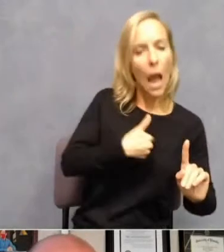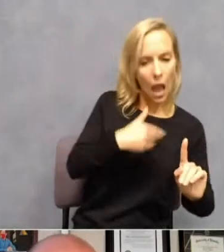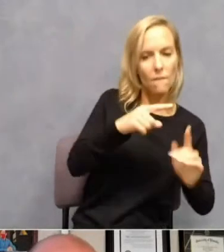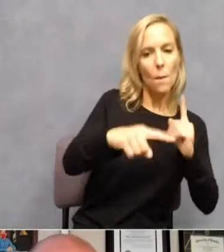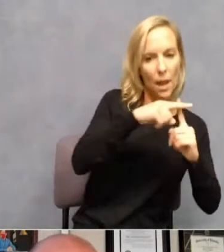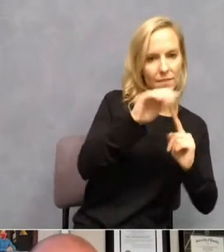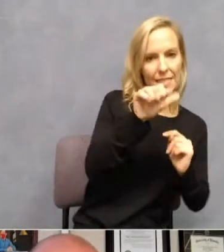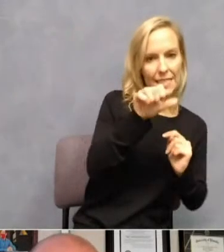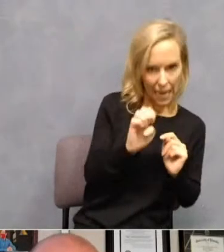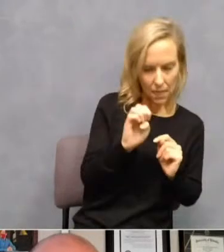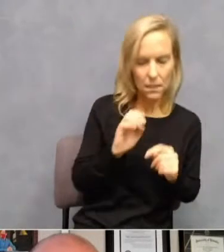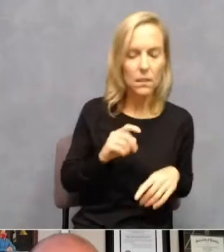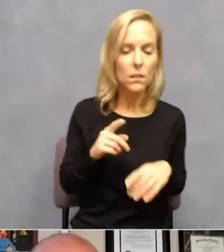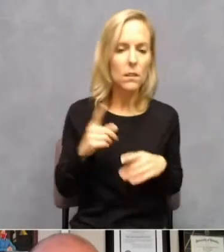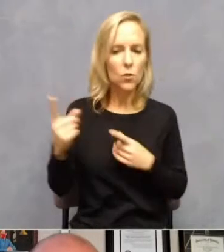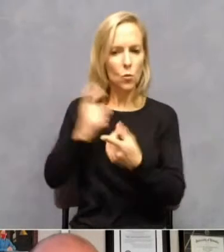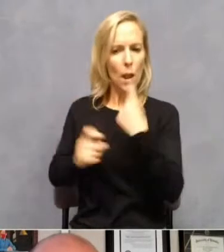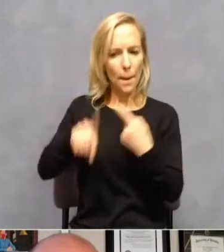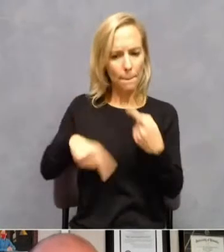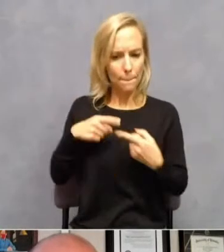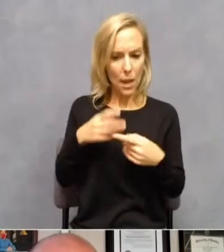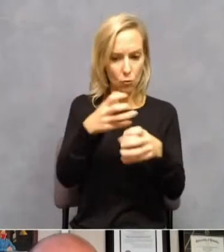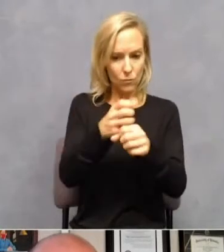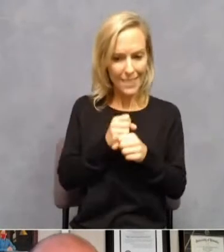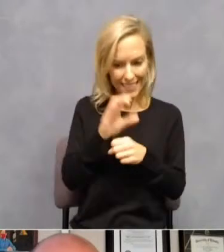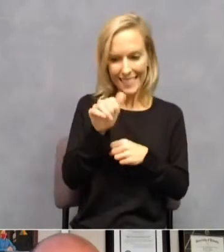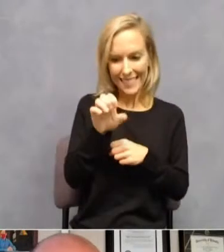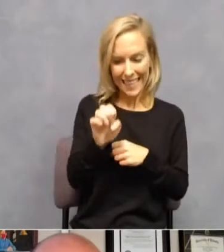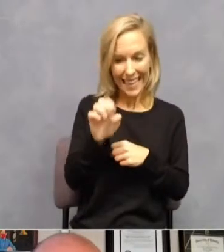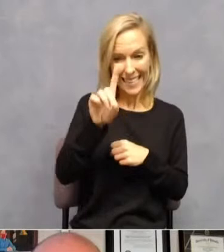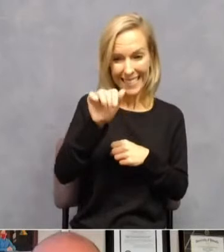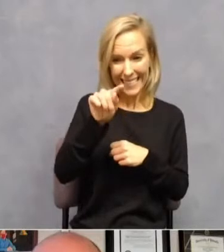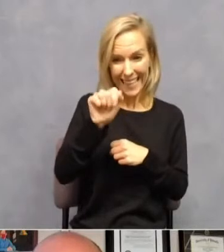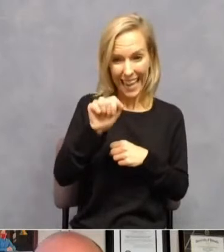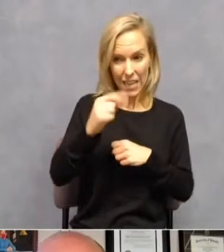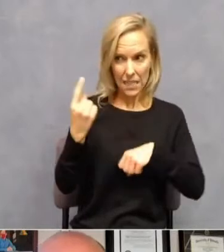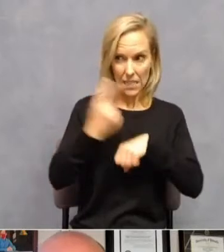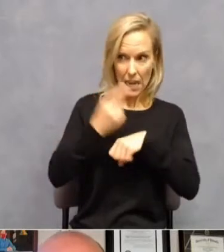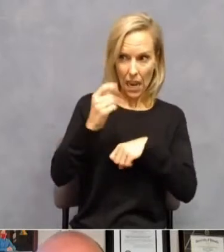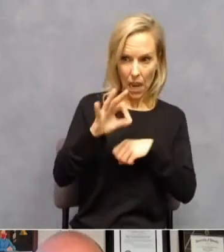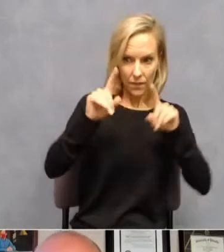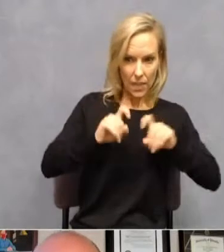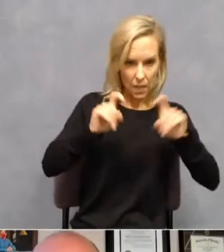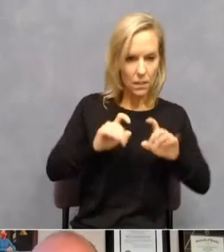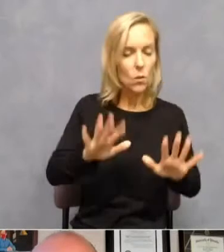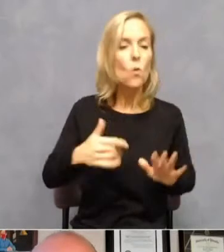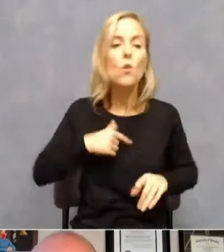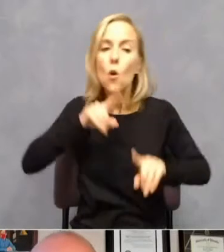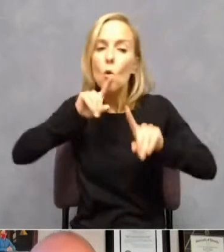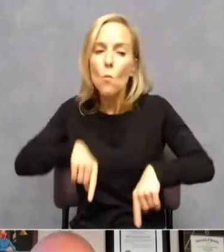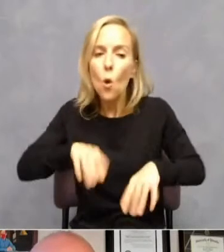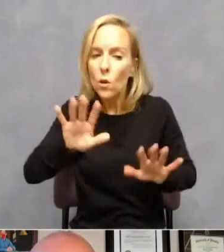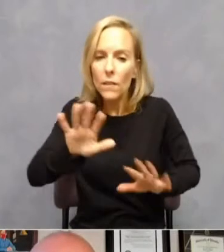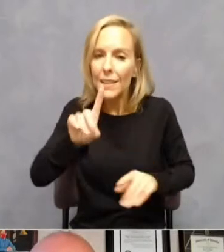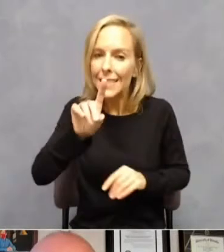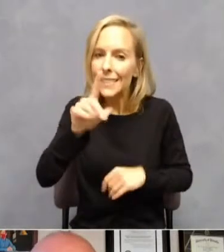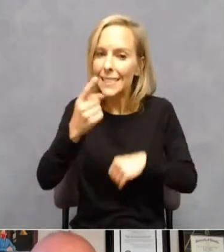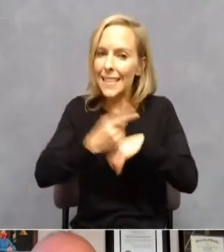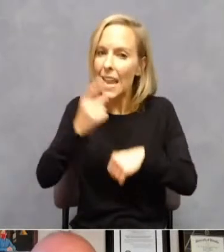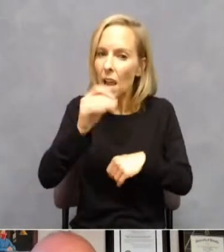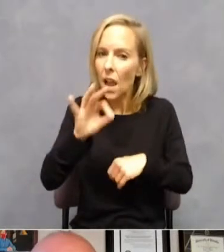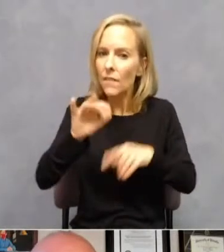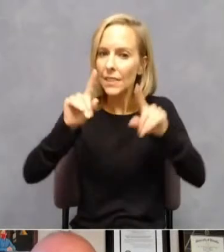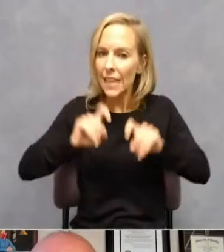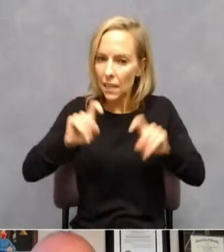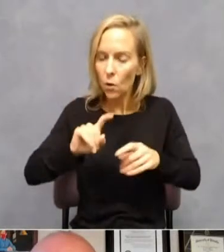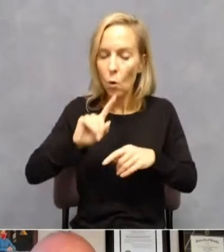about receiving case data by the day of test. We have not reported it by the day of test. We reported it only by